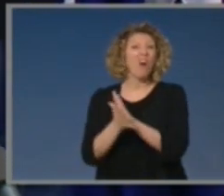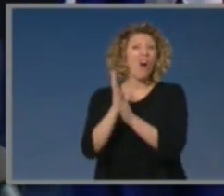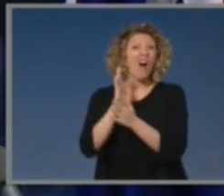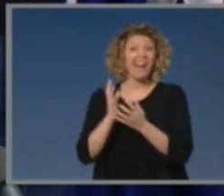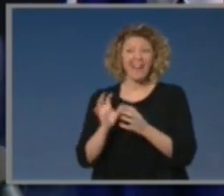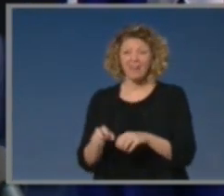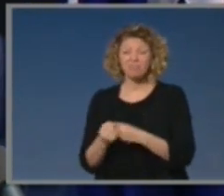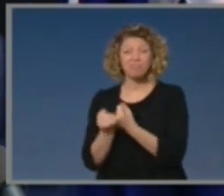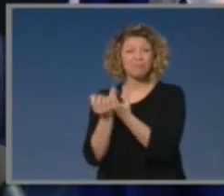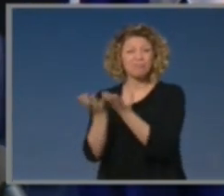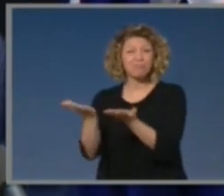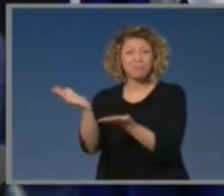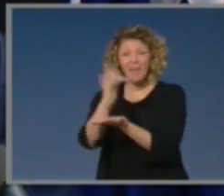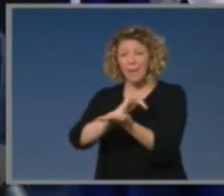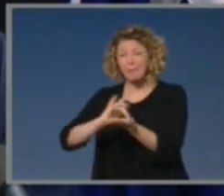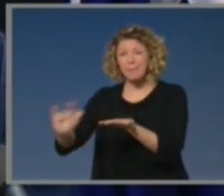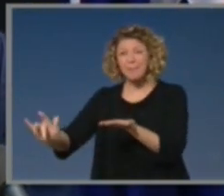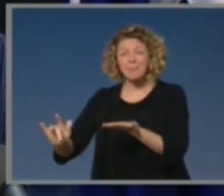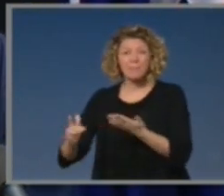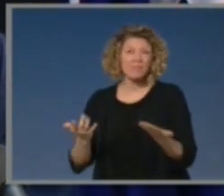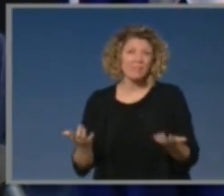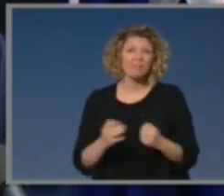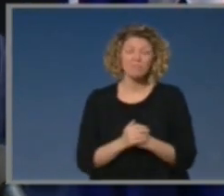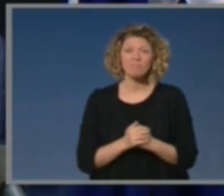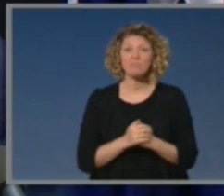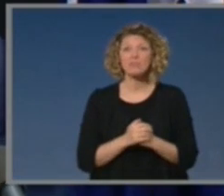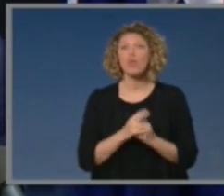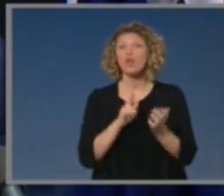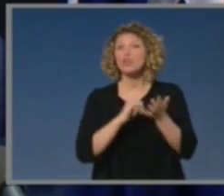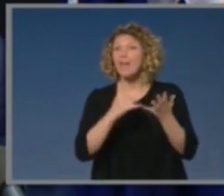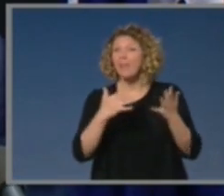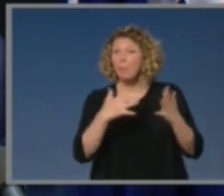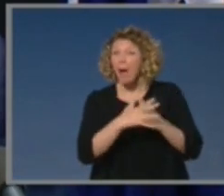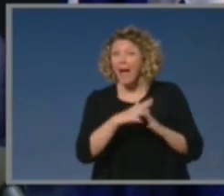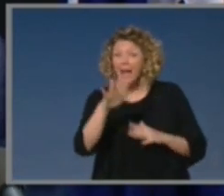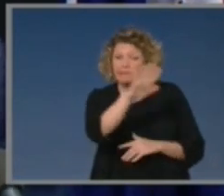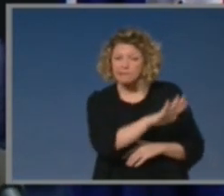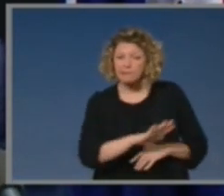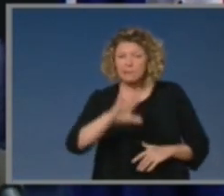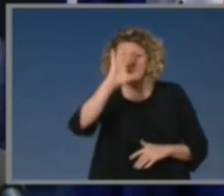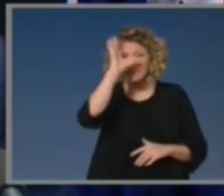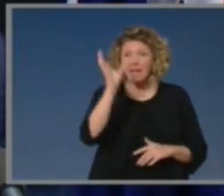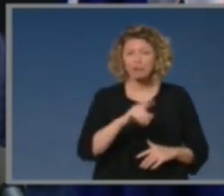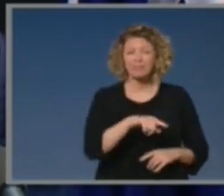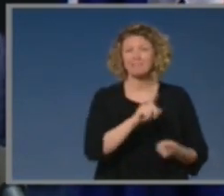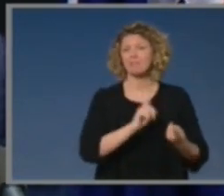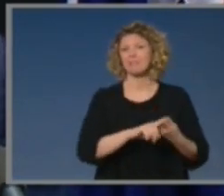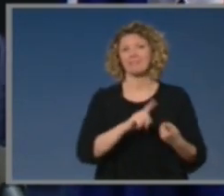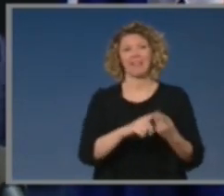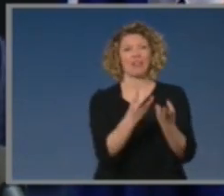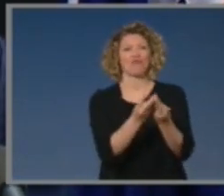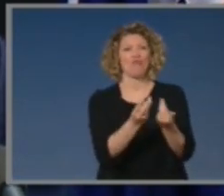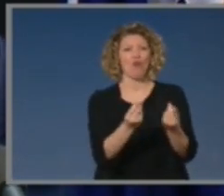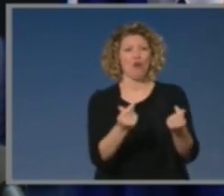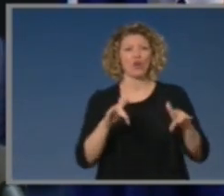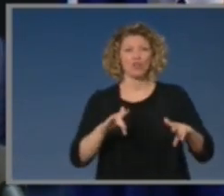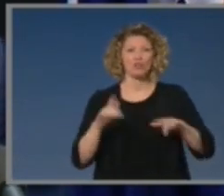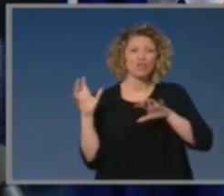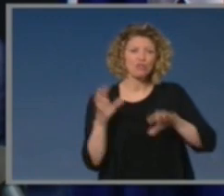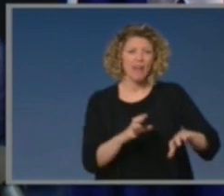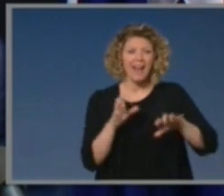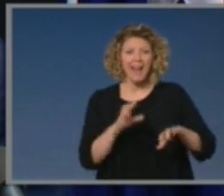bushfire-affected areas, and particularly those in southeastern New South Wales, which remain in a drought-affected state. They do have access to those loans